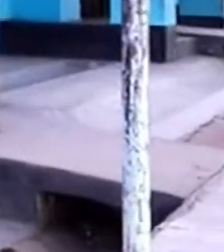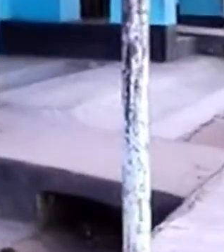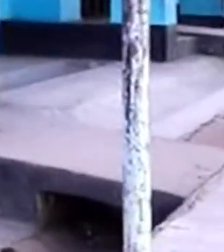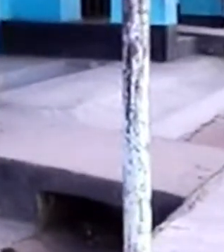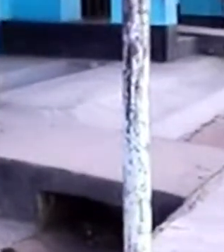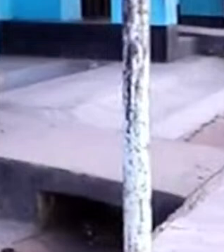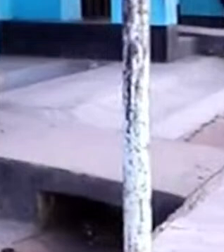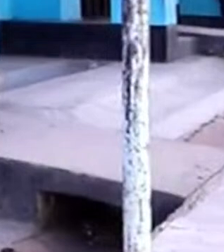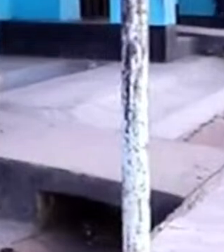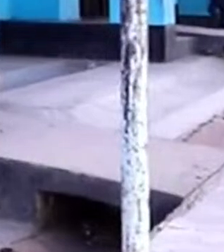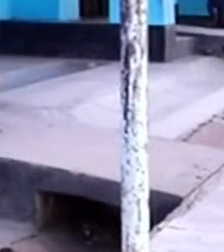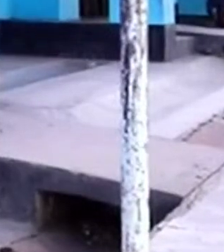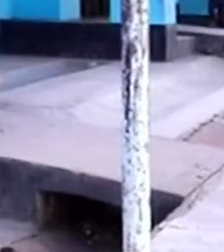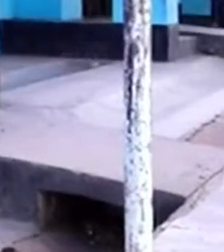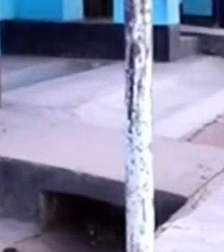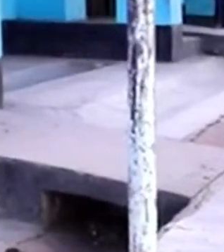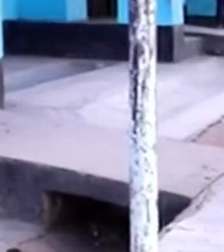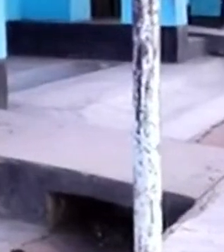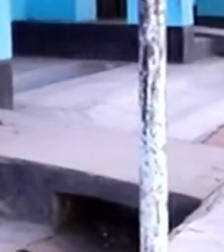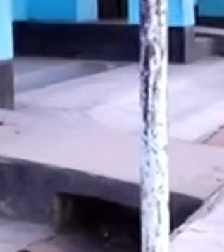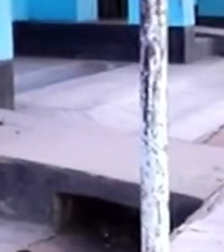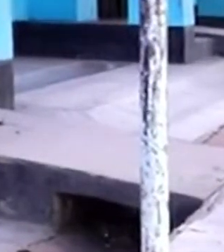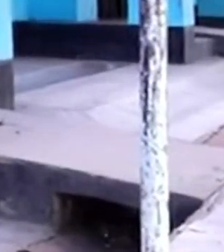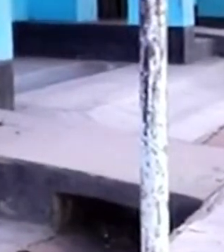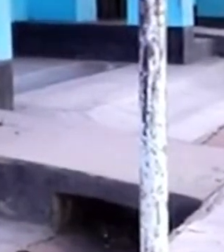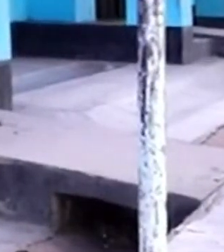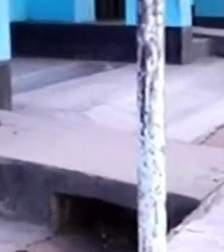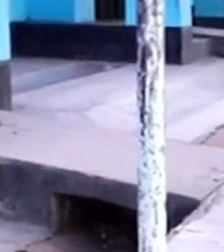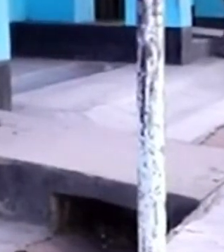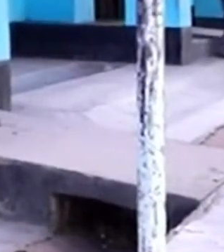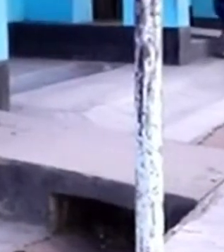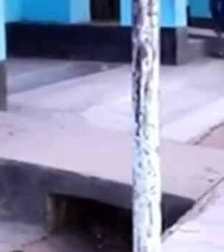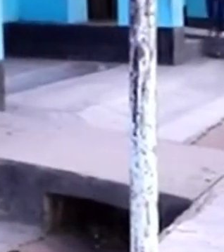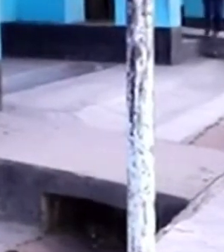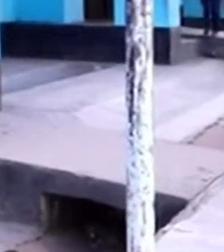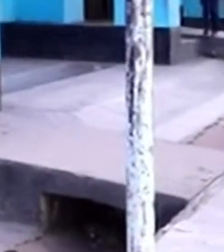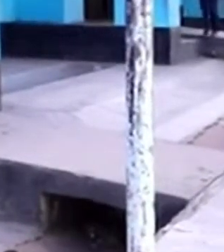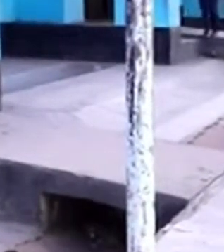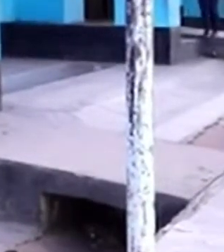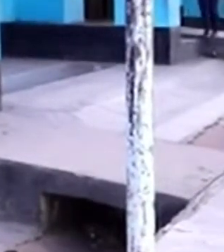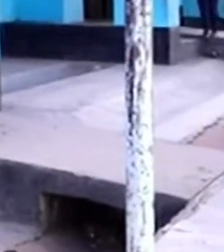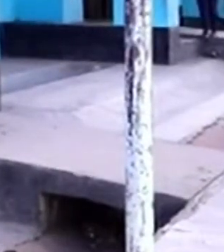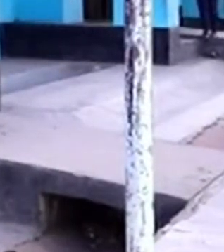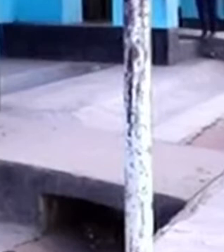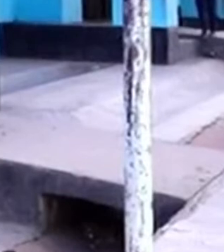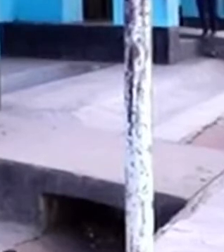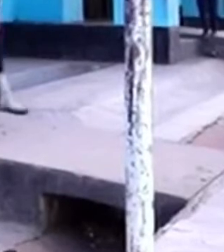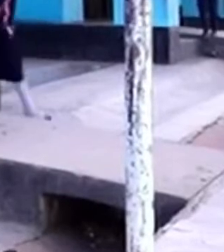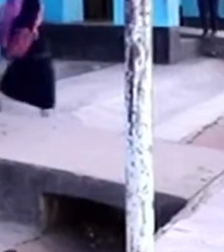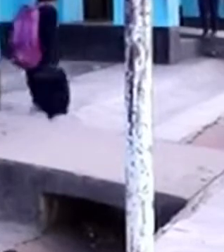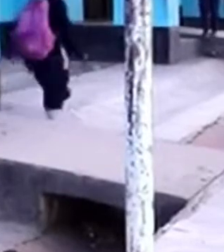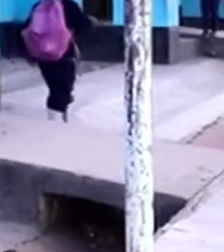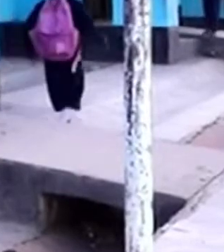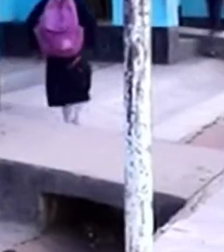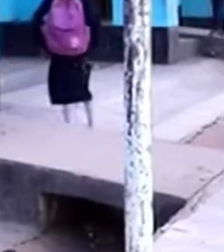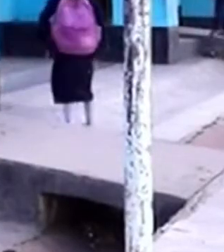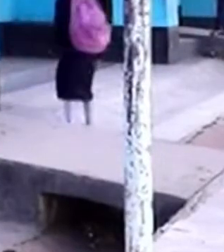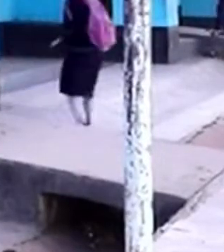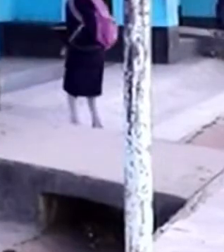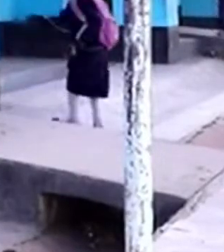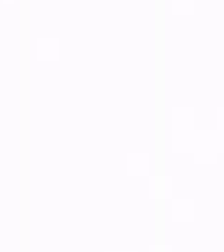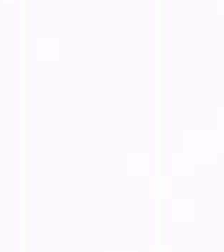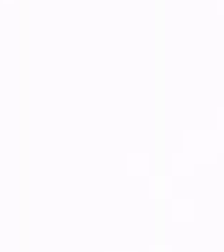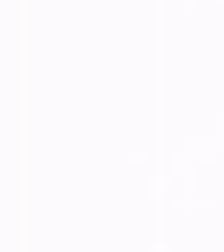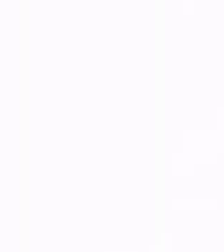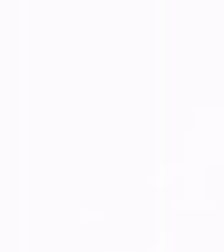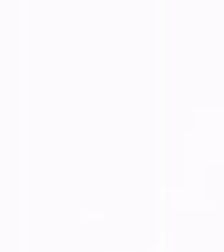So because of the population, to us now, we are a little bit okay in terms of